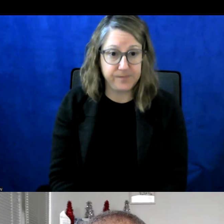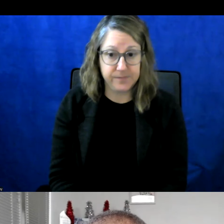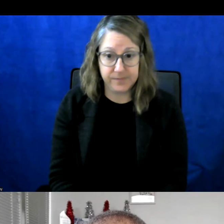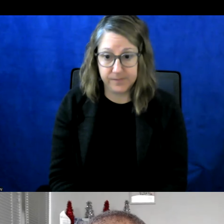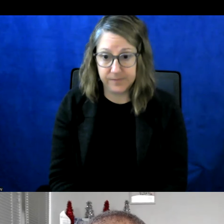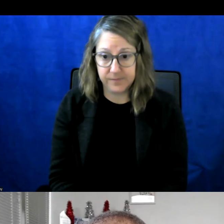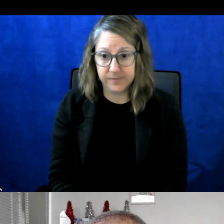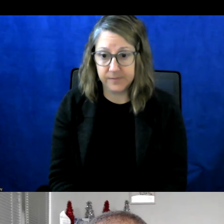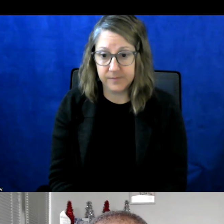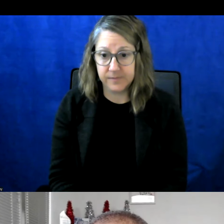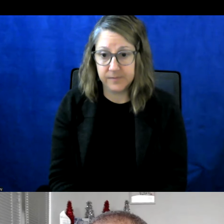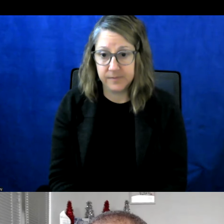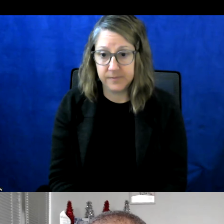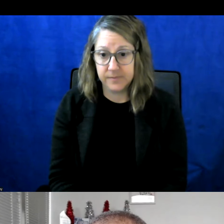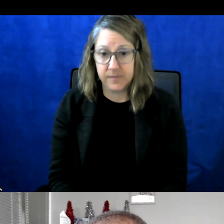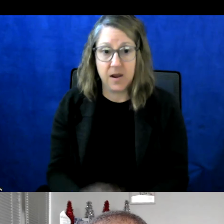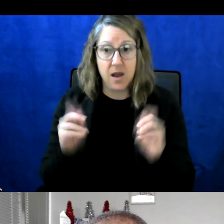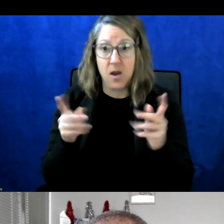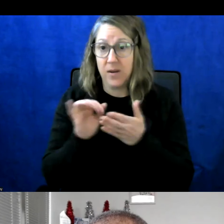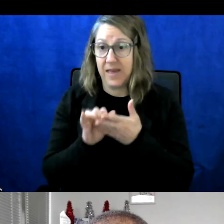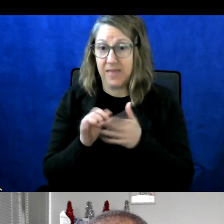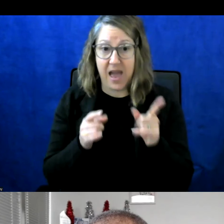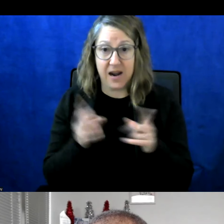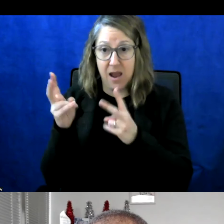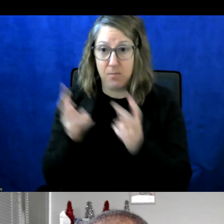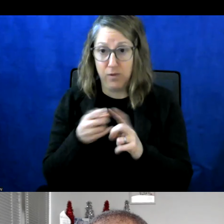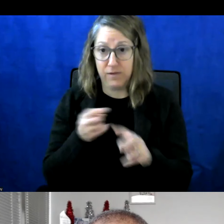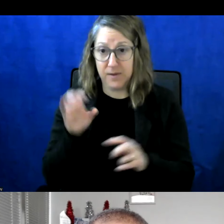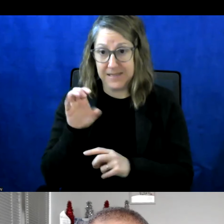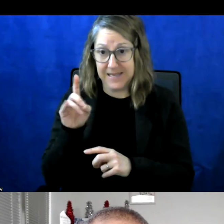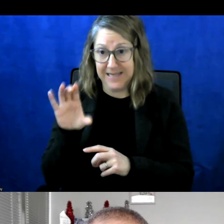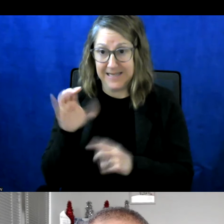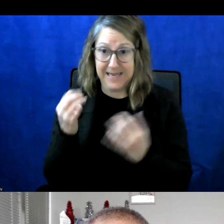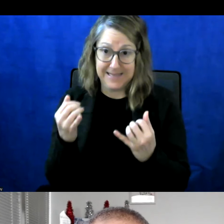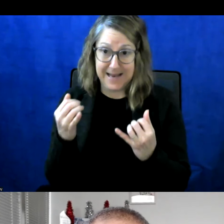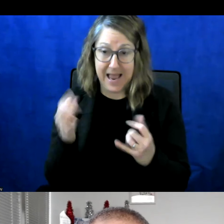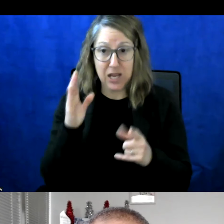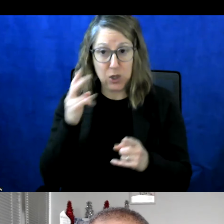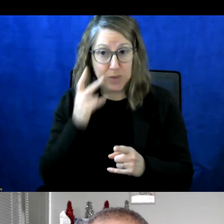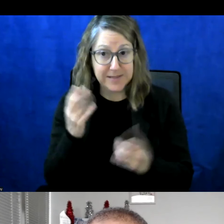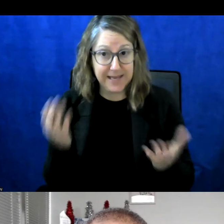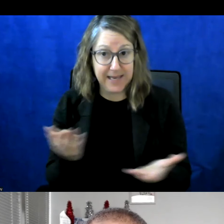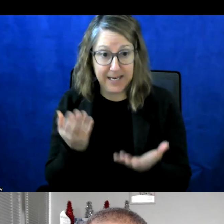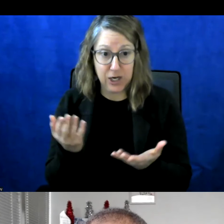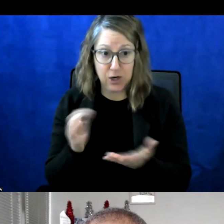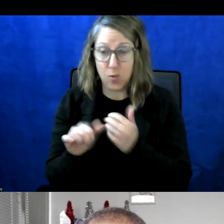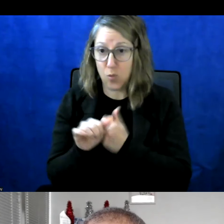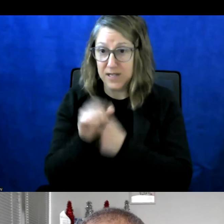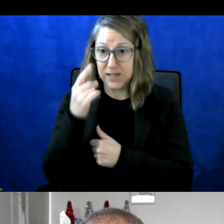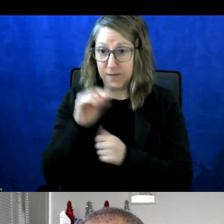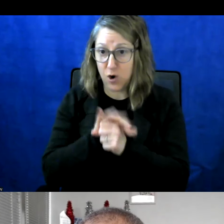last few slides. This curve here, I pulled down from the CDC today. You'll see here, it is risk for COVID